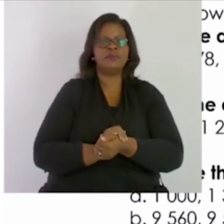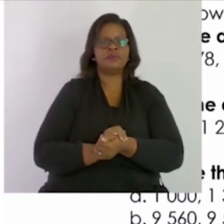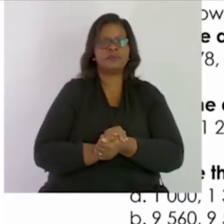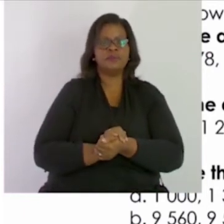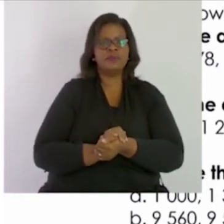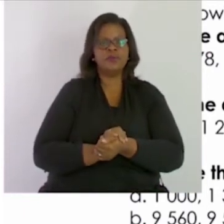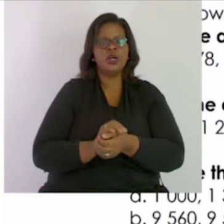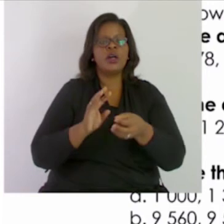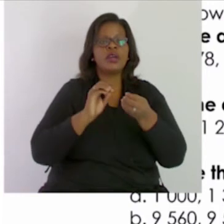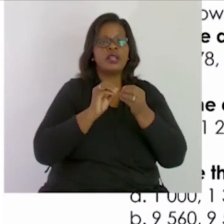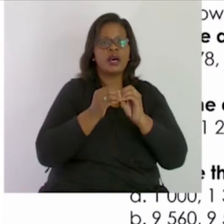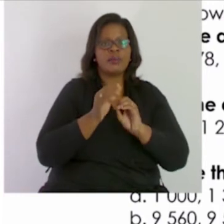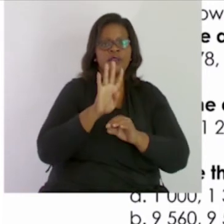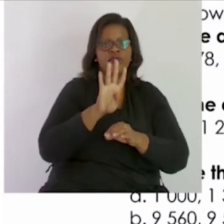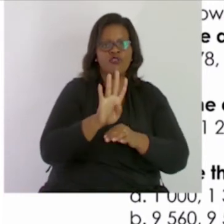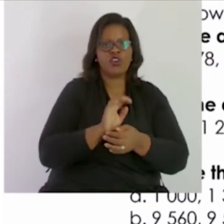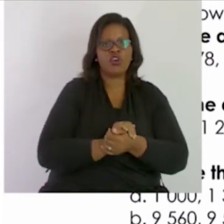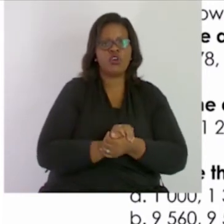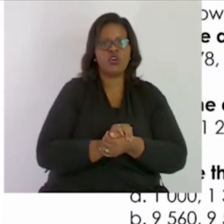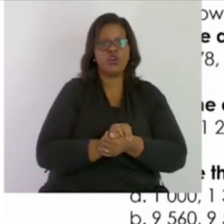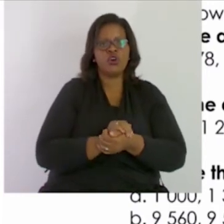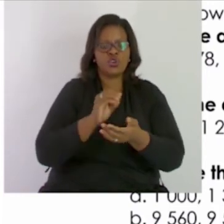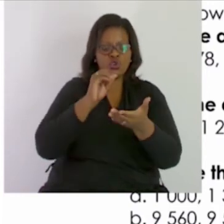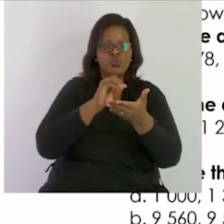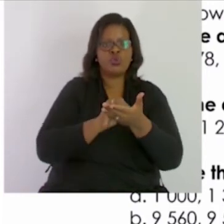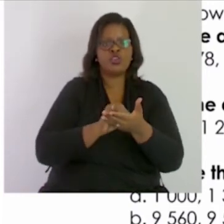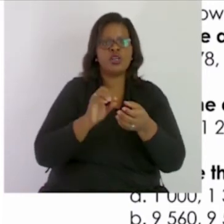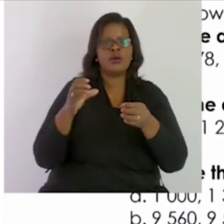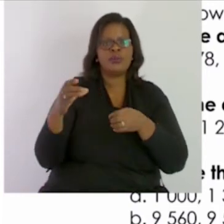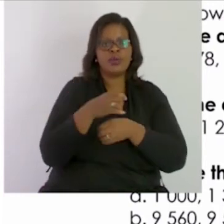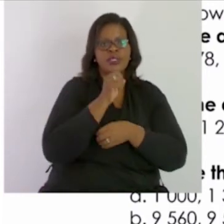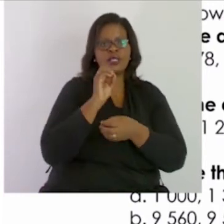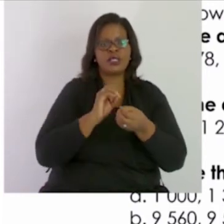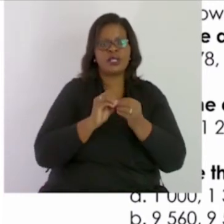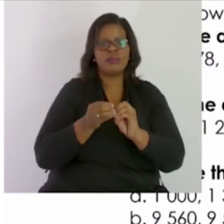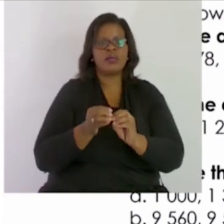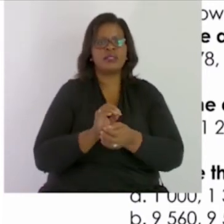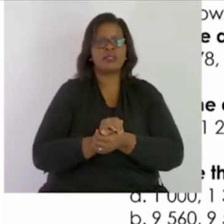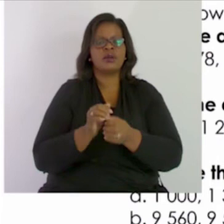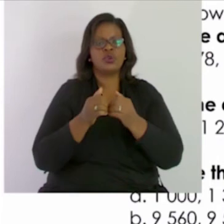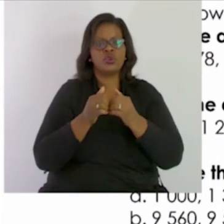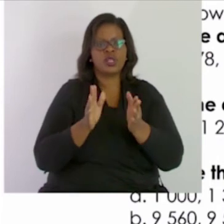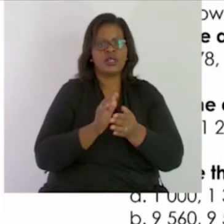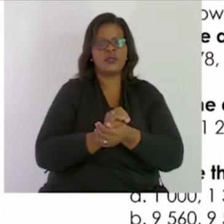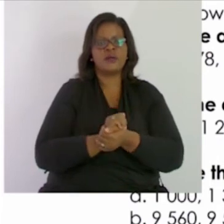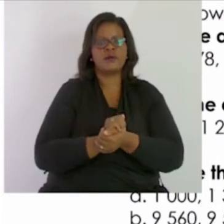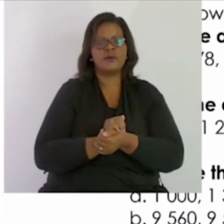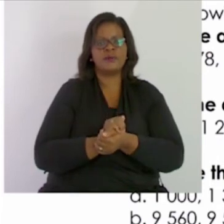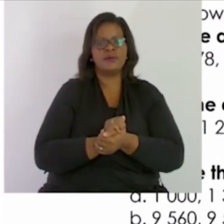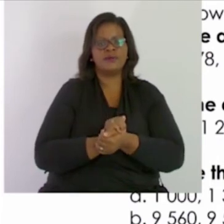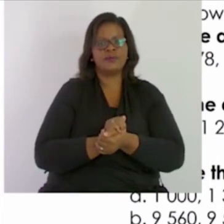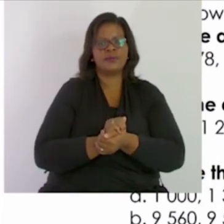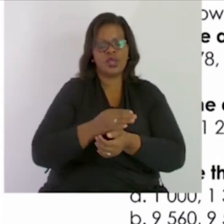number 4, you are putting missing numbers. You are supposed to start the pattern